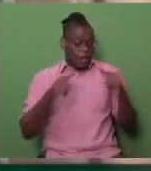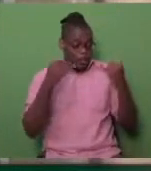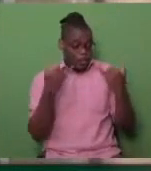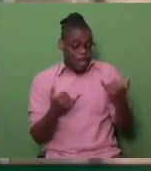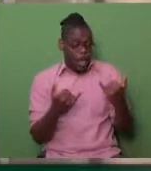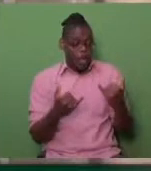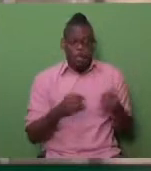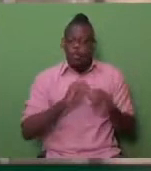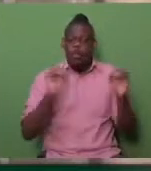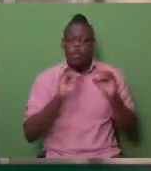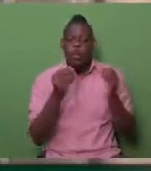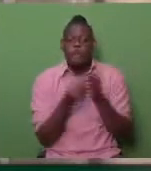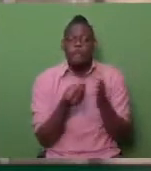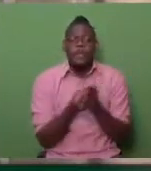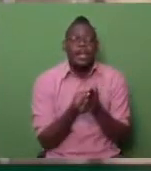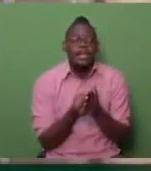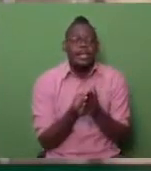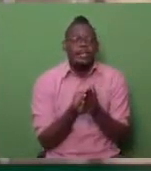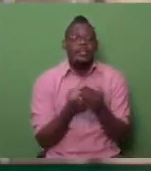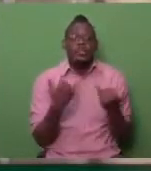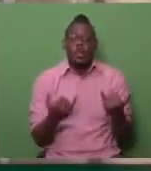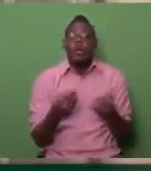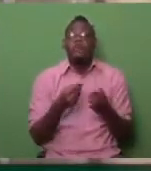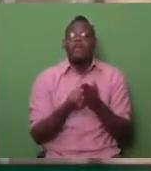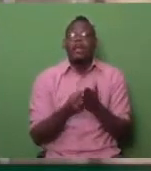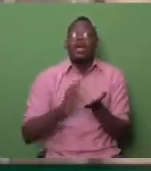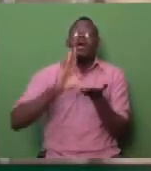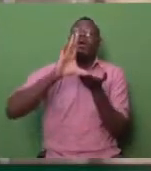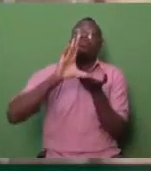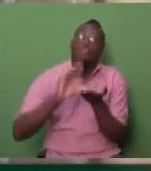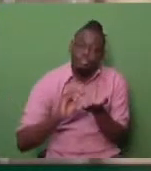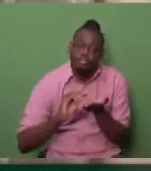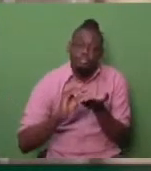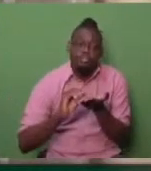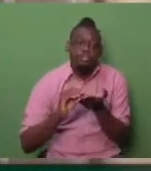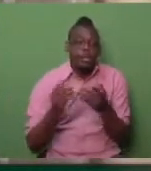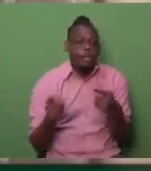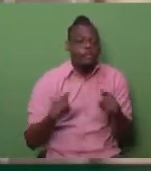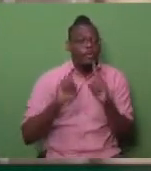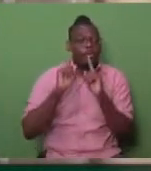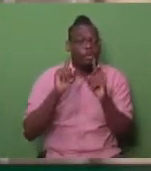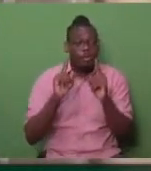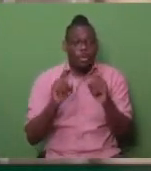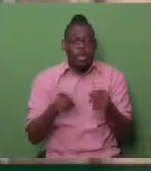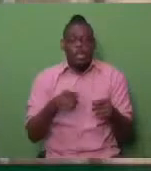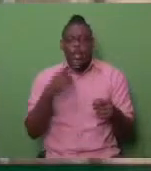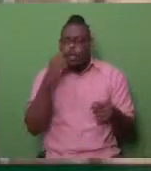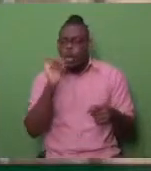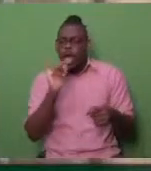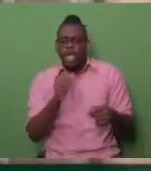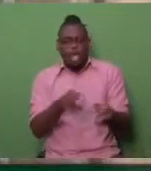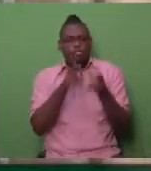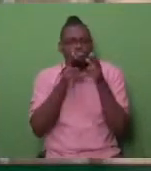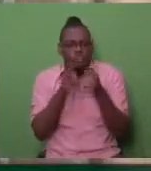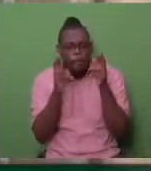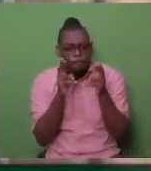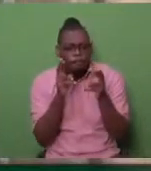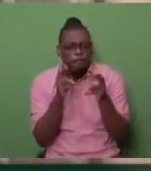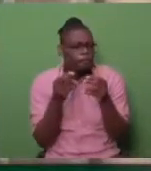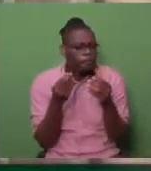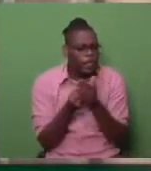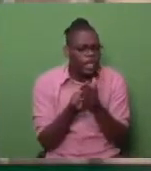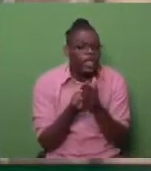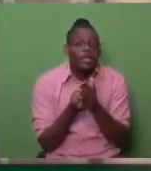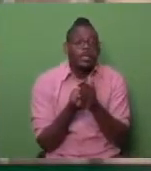this weaponized budget statement, the Rowley-led government has declared war on the middle class, they've declared war on the working